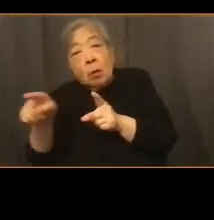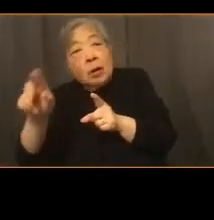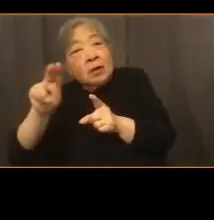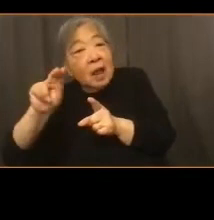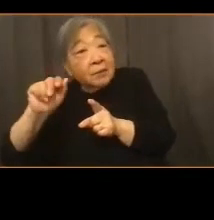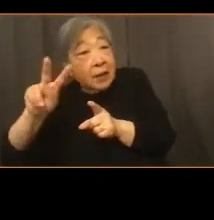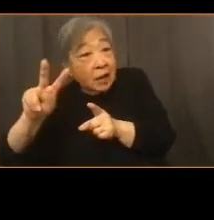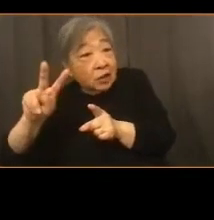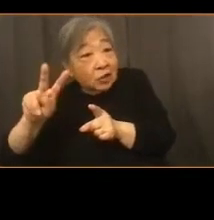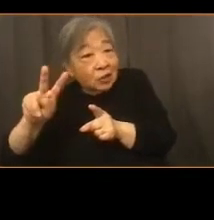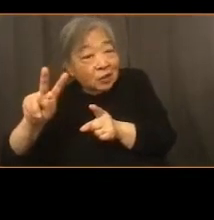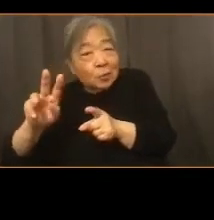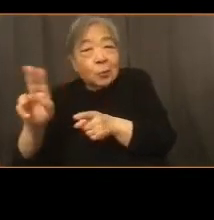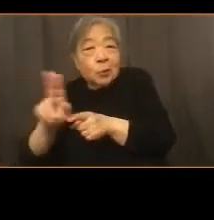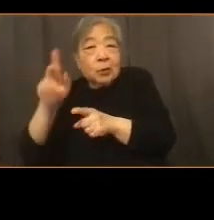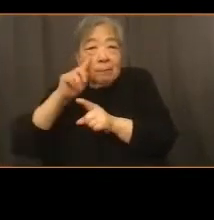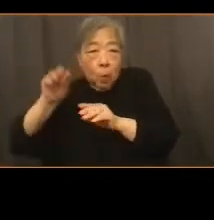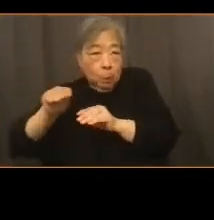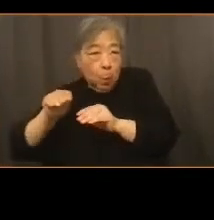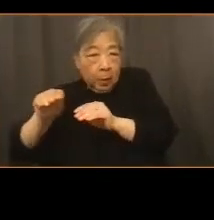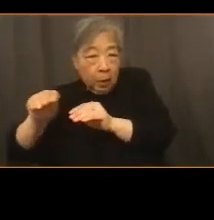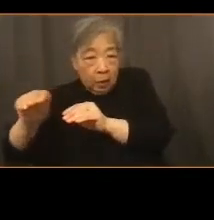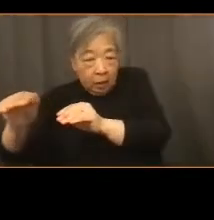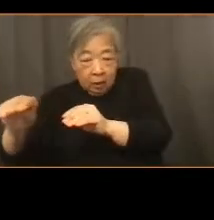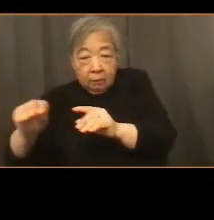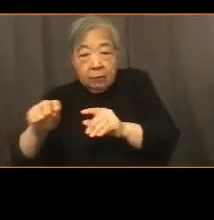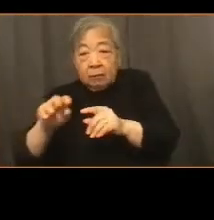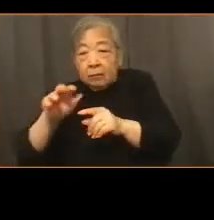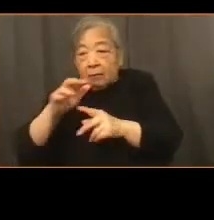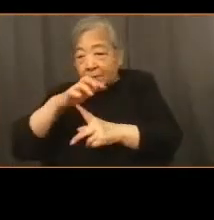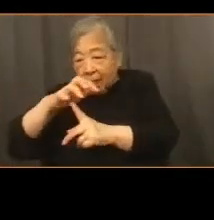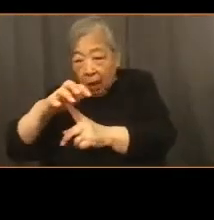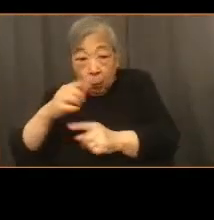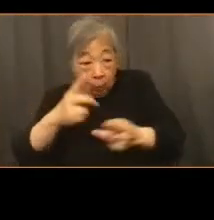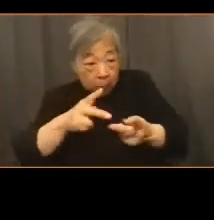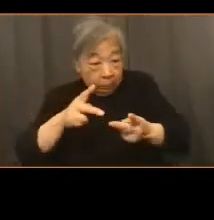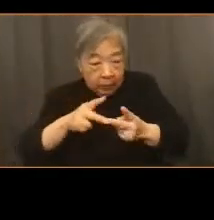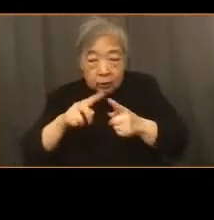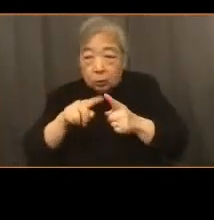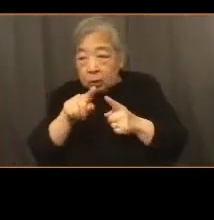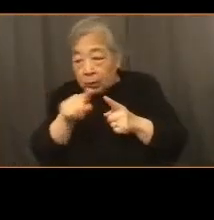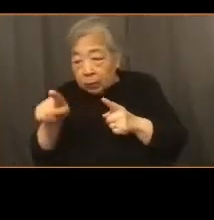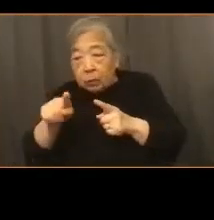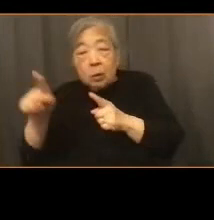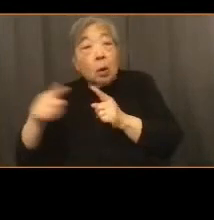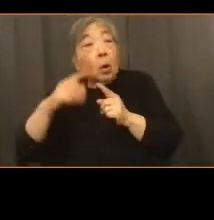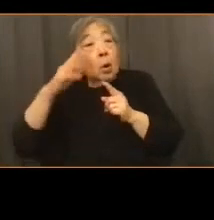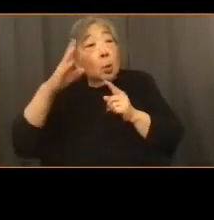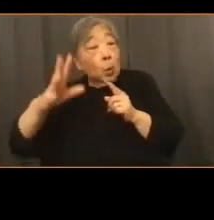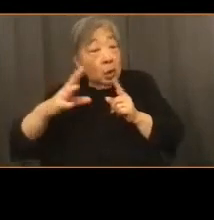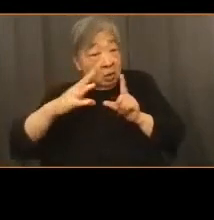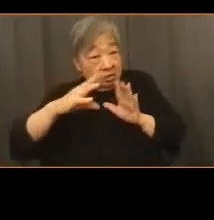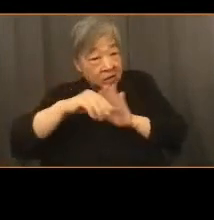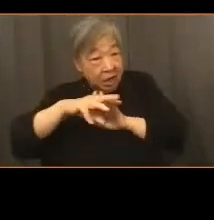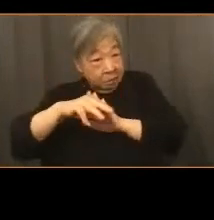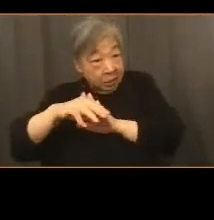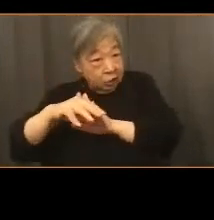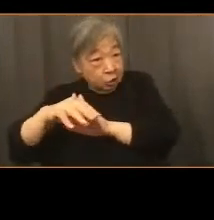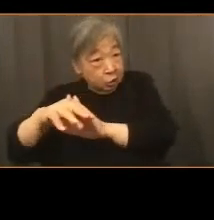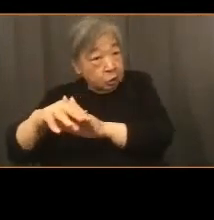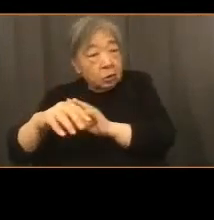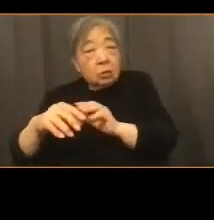we'll use for mobility to fly from one location to another. We'll be taking pictures, certainly. We'll be taking pictures very